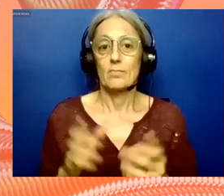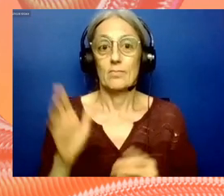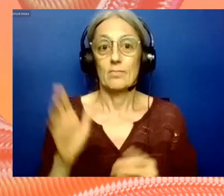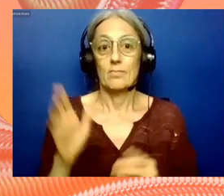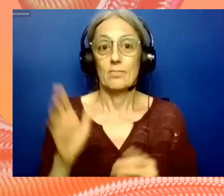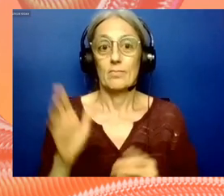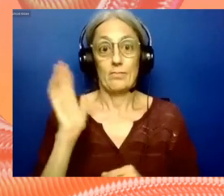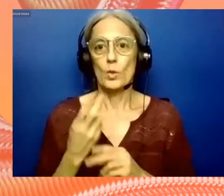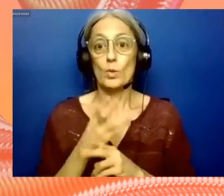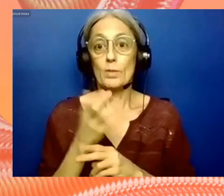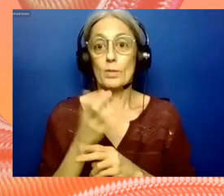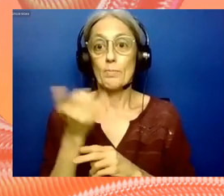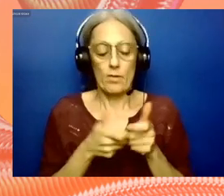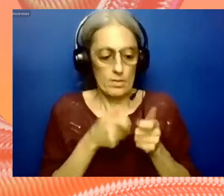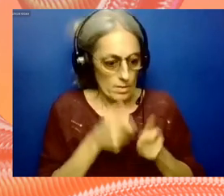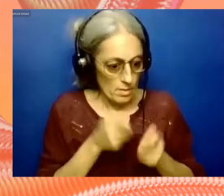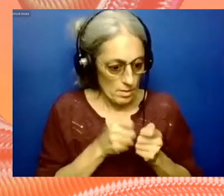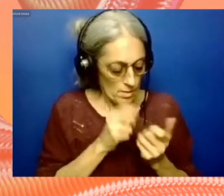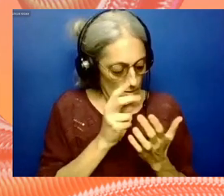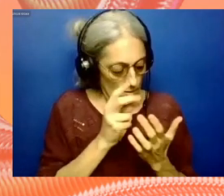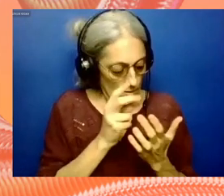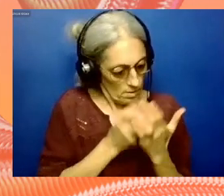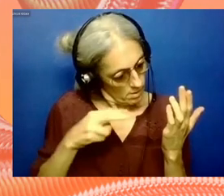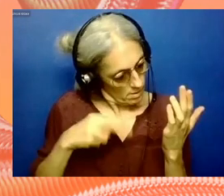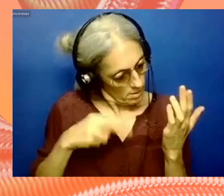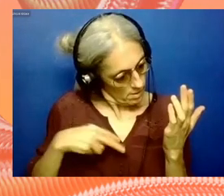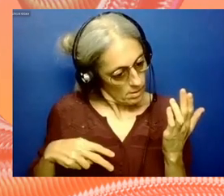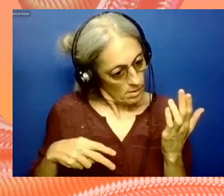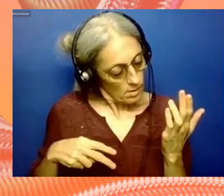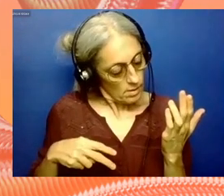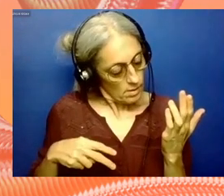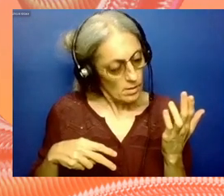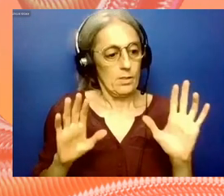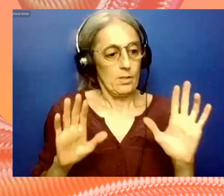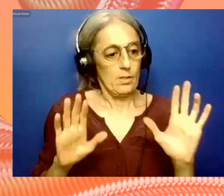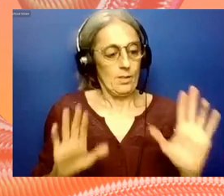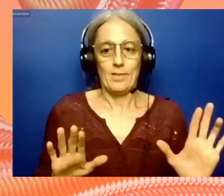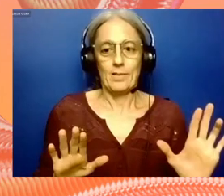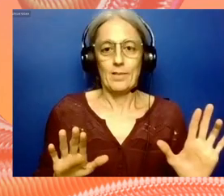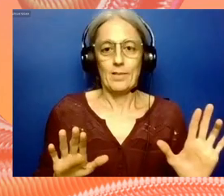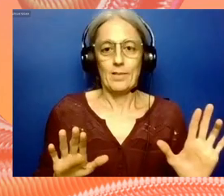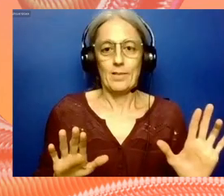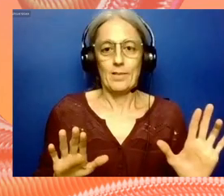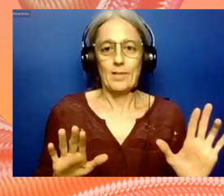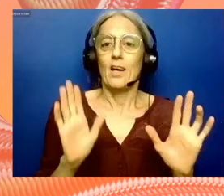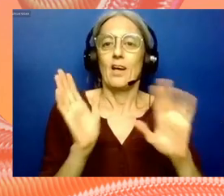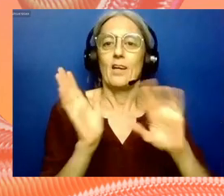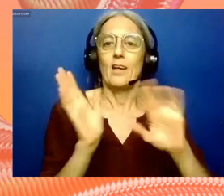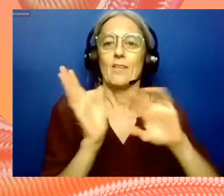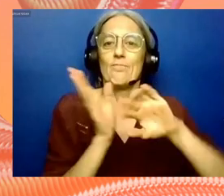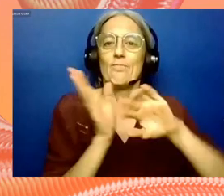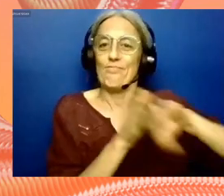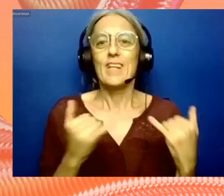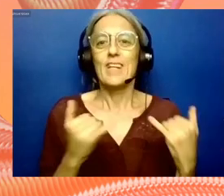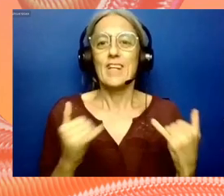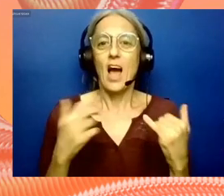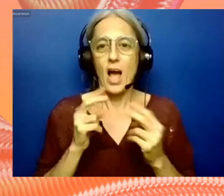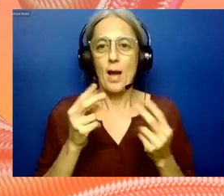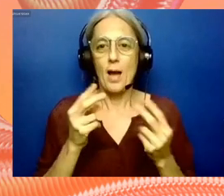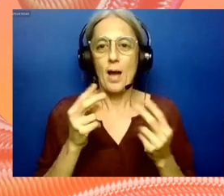And now it's like, oh my God, okay, I'm going to go in. Yeah, I don't know what I'm going to find. And I don't know